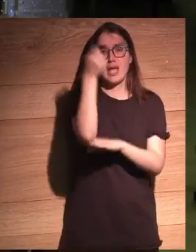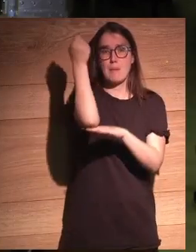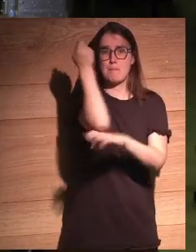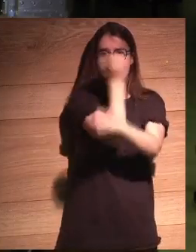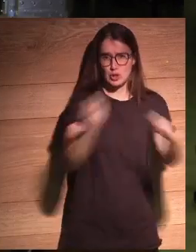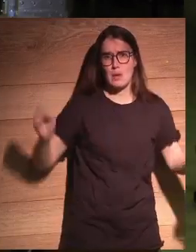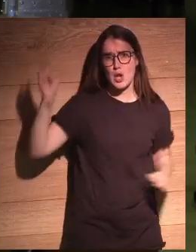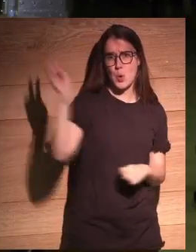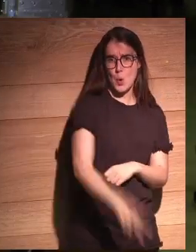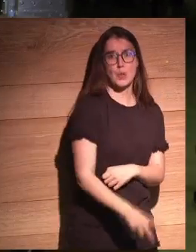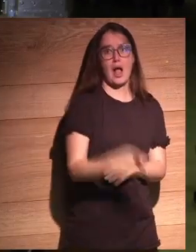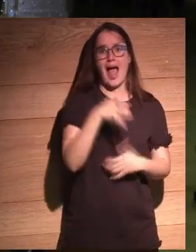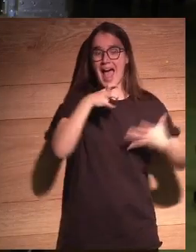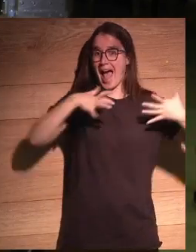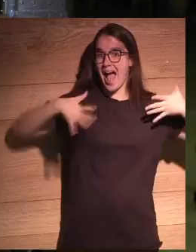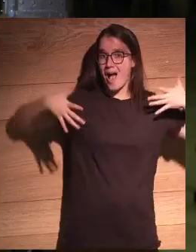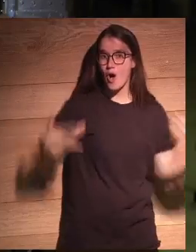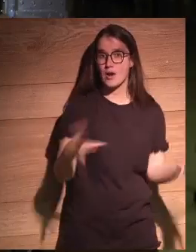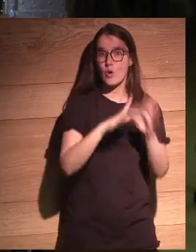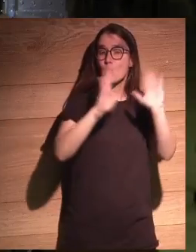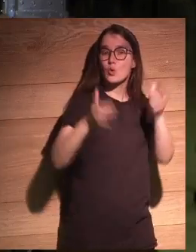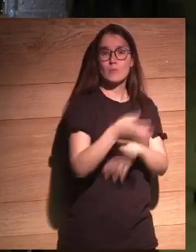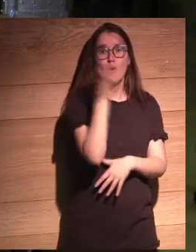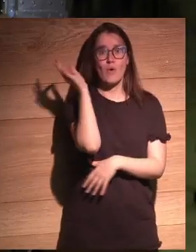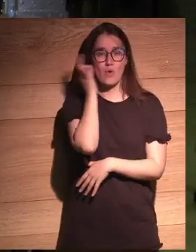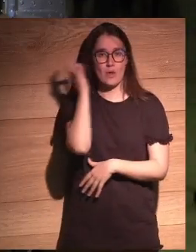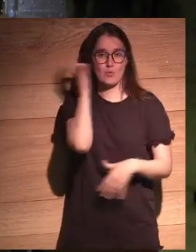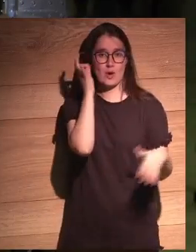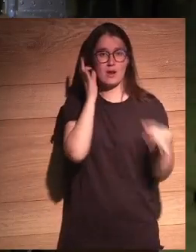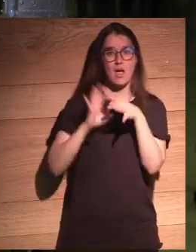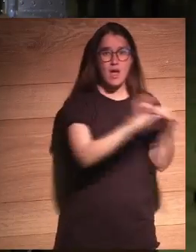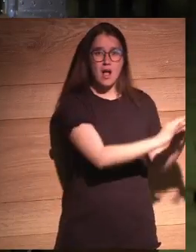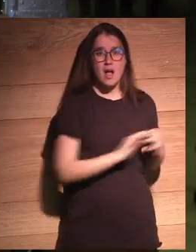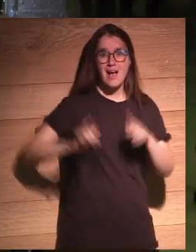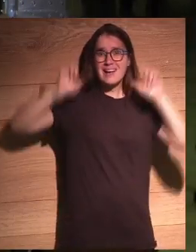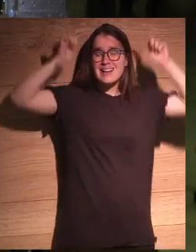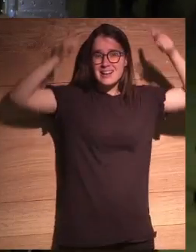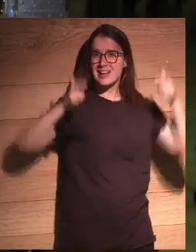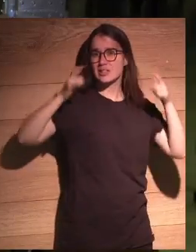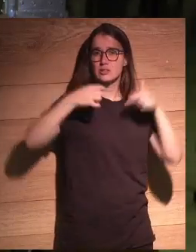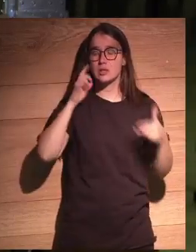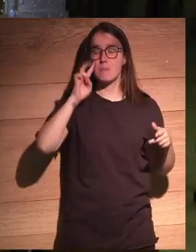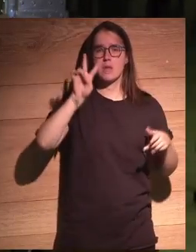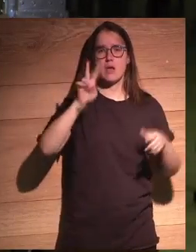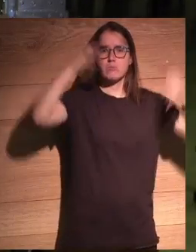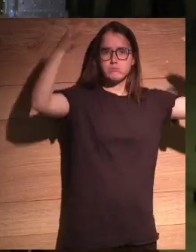that we would never have another house. And nowadays, we see groups of